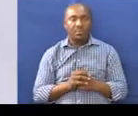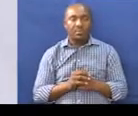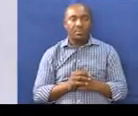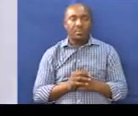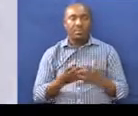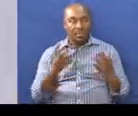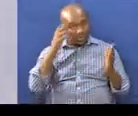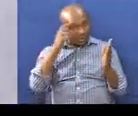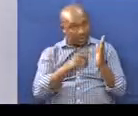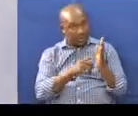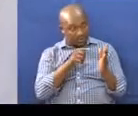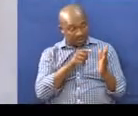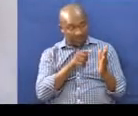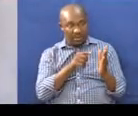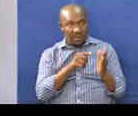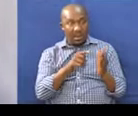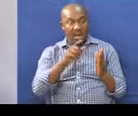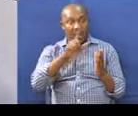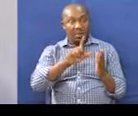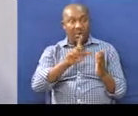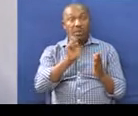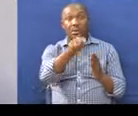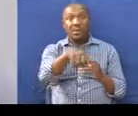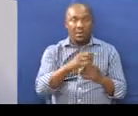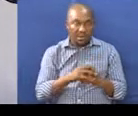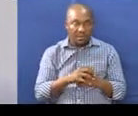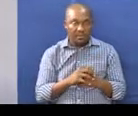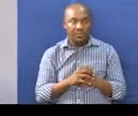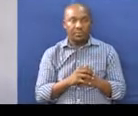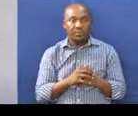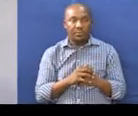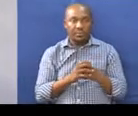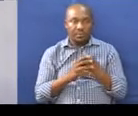This means lipid was present.